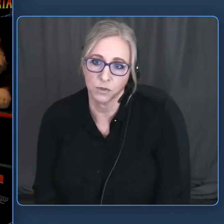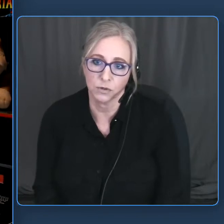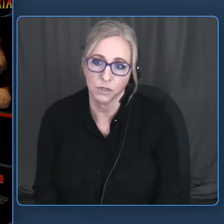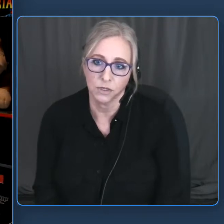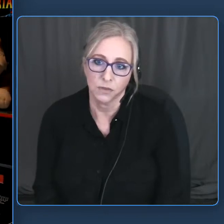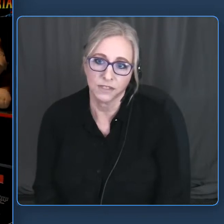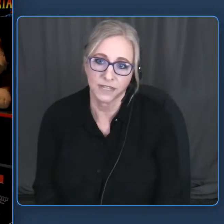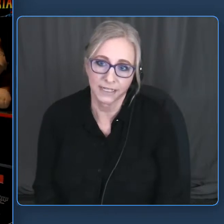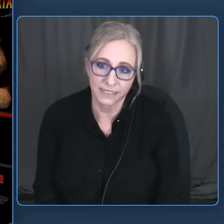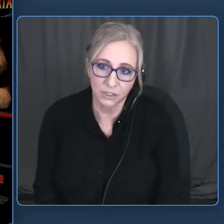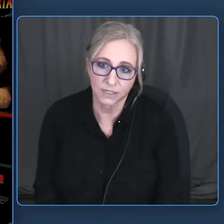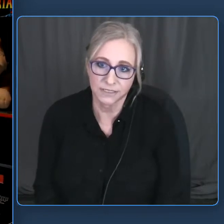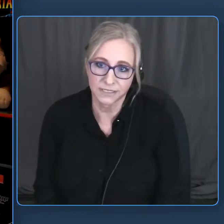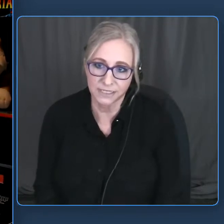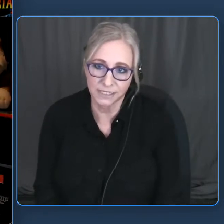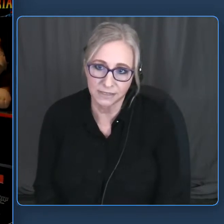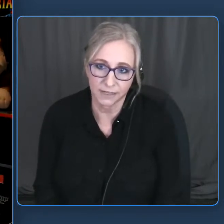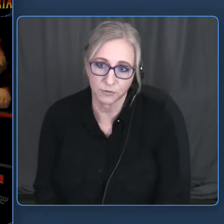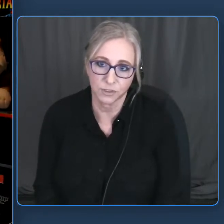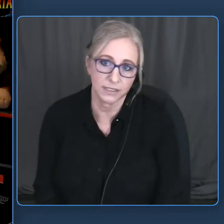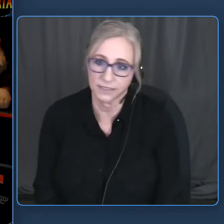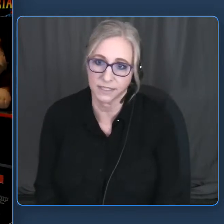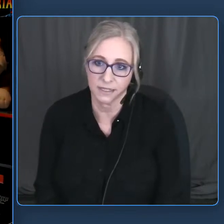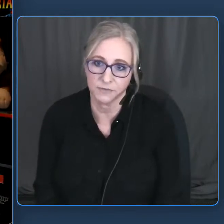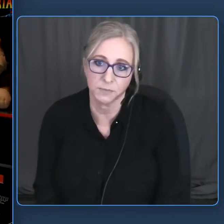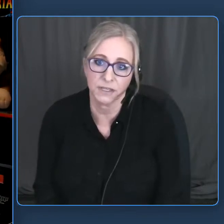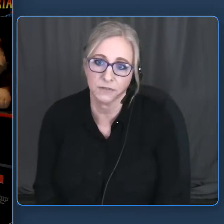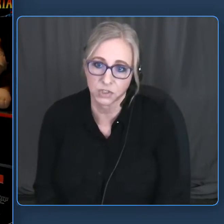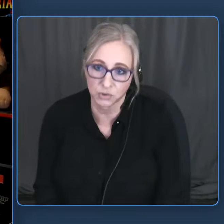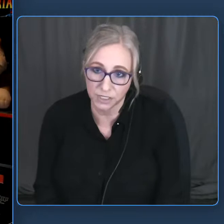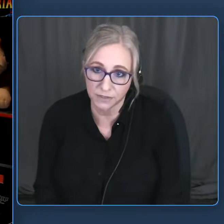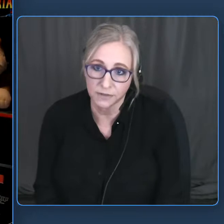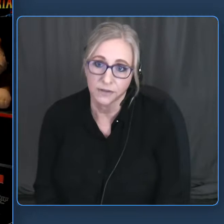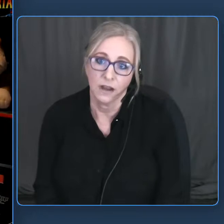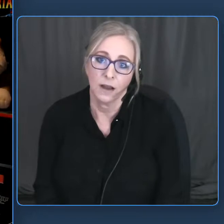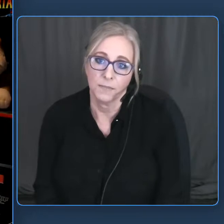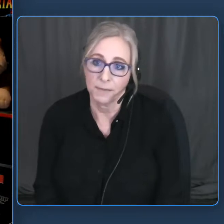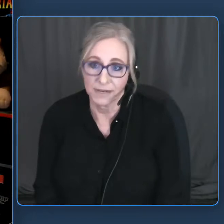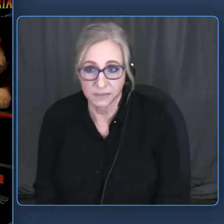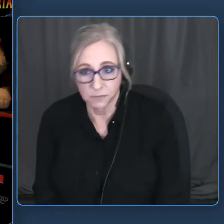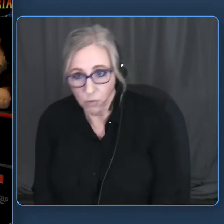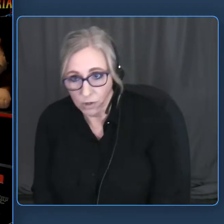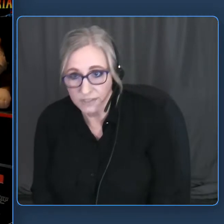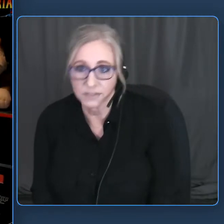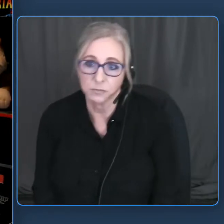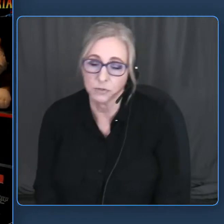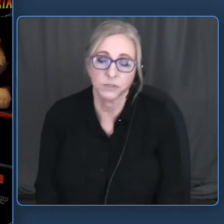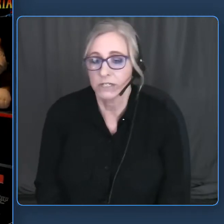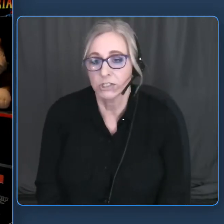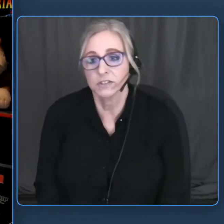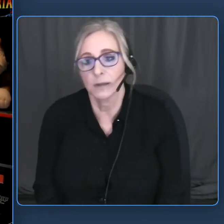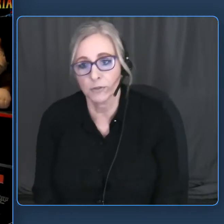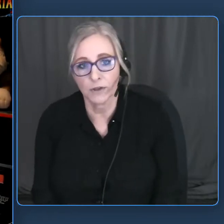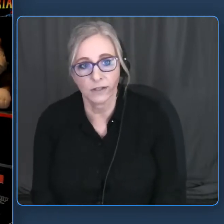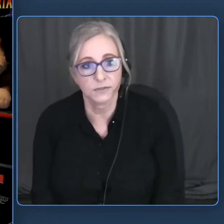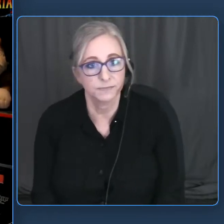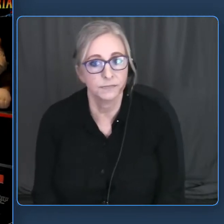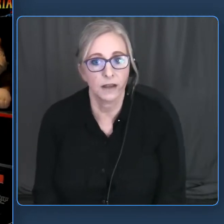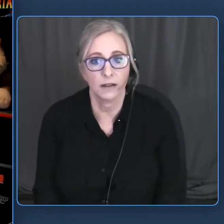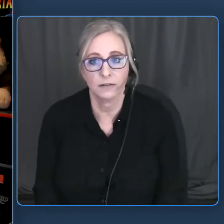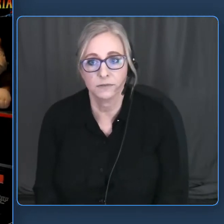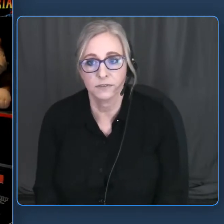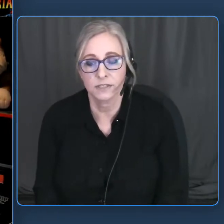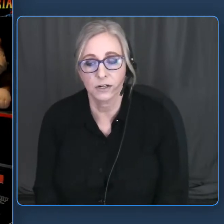things that I can hear and see, like for, let's say, if something on the screen, that makes it more accessible. So just a couple of